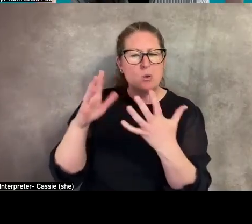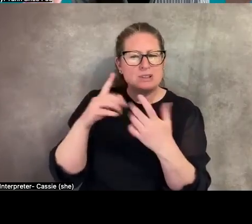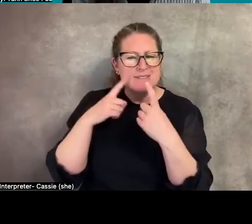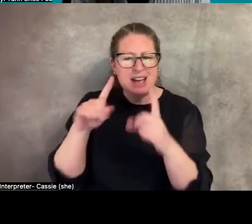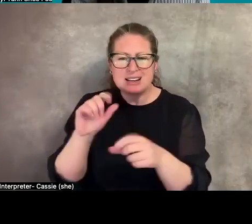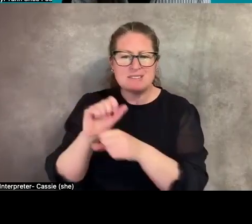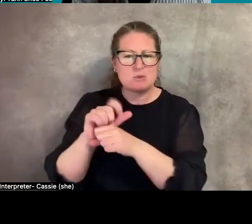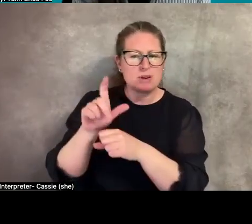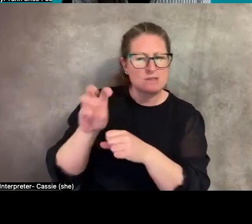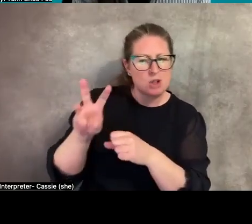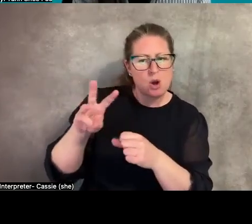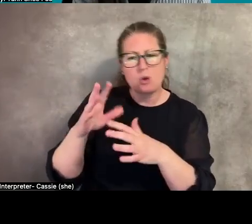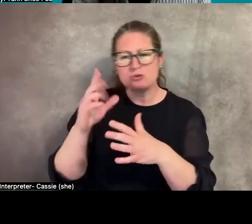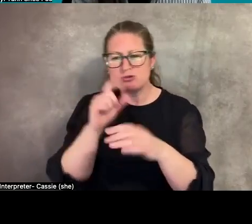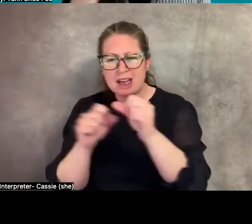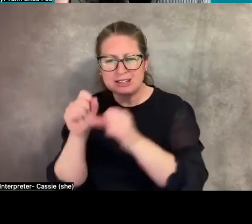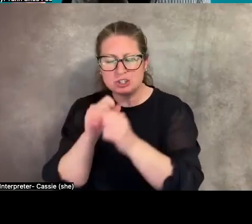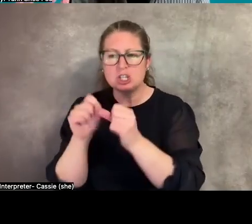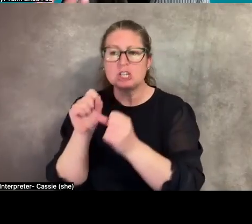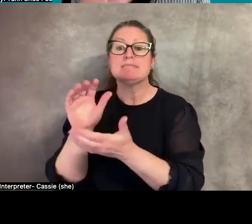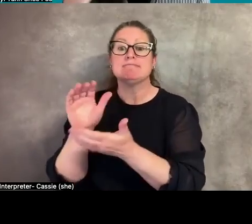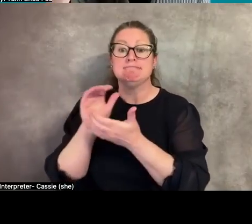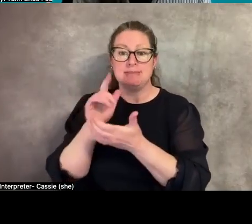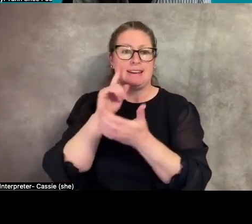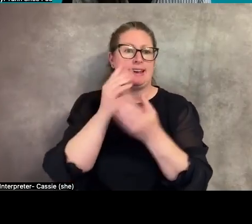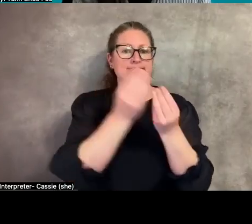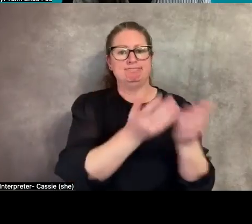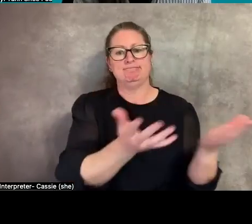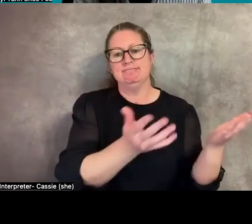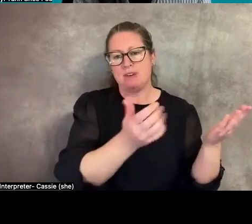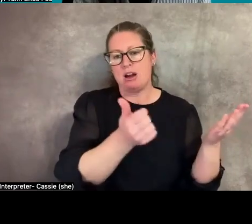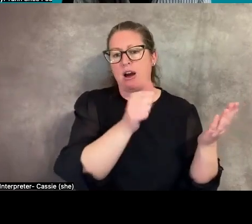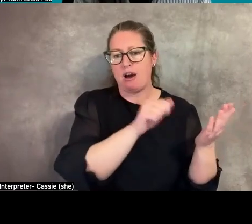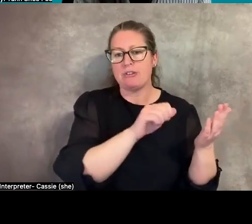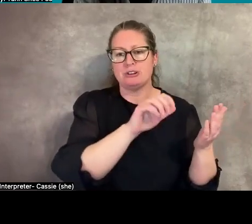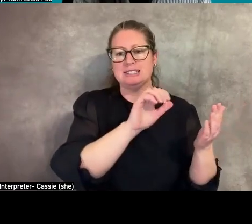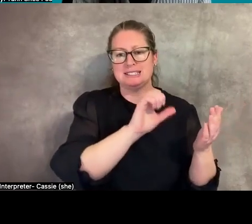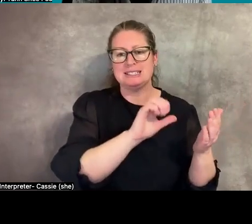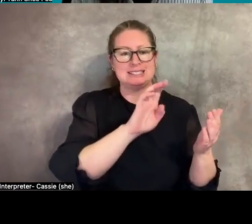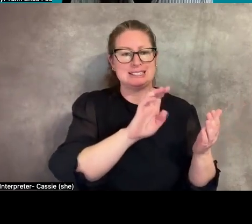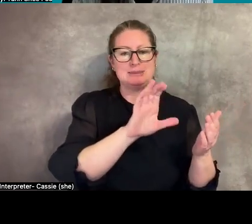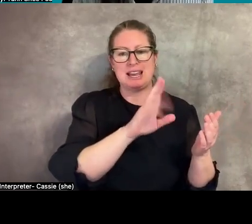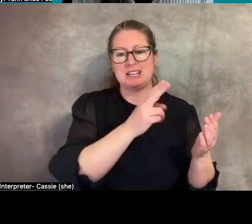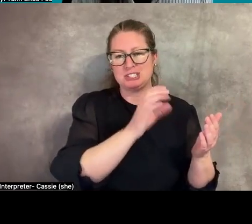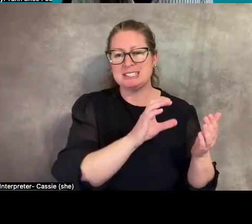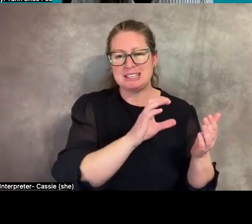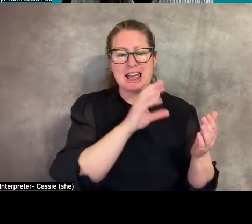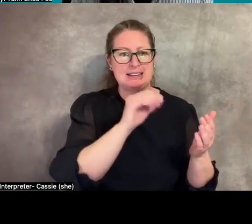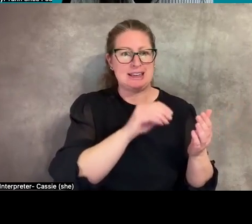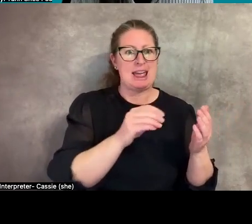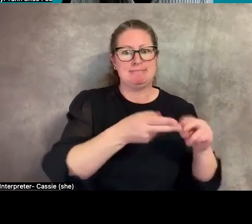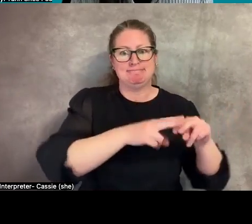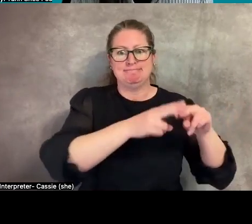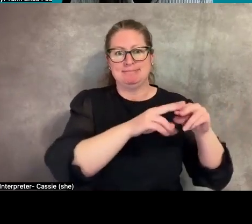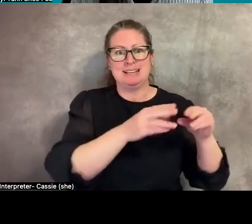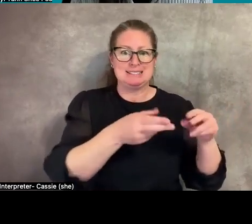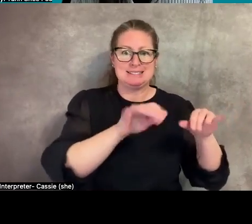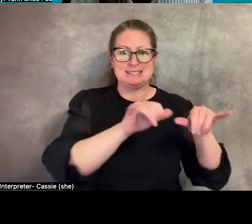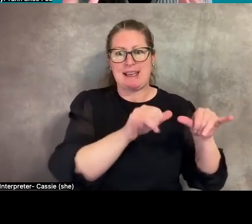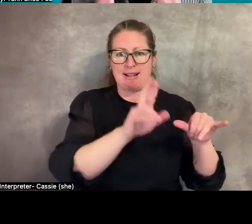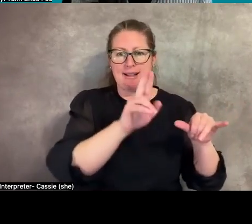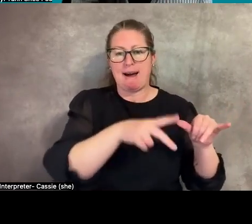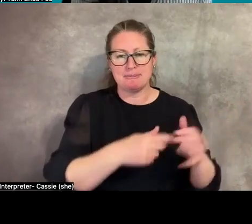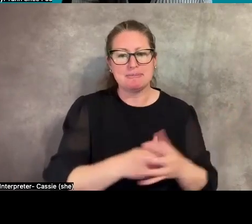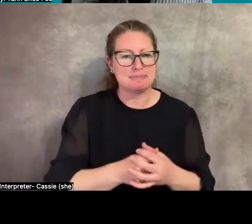that we can share with other CBHCs and think about scaling. Next slide.